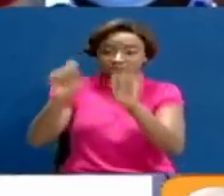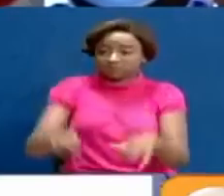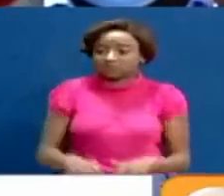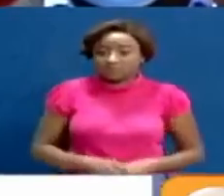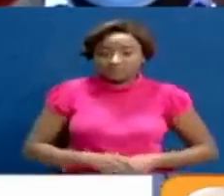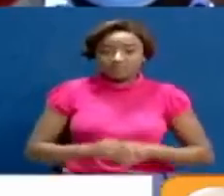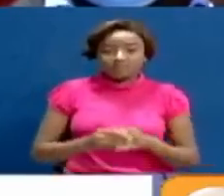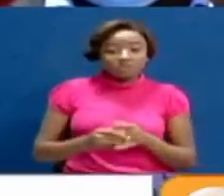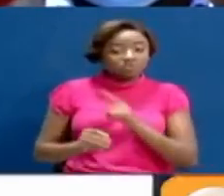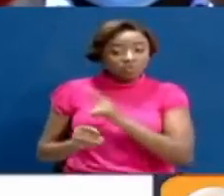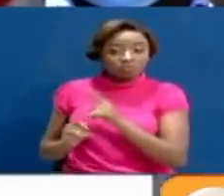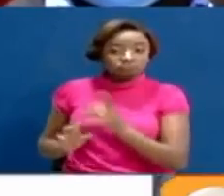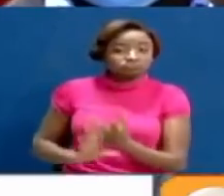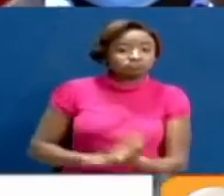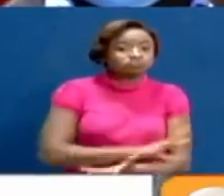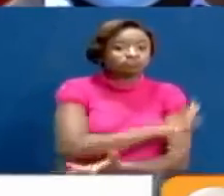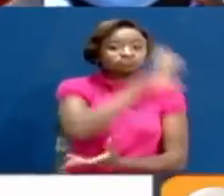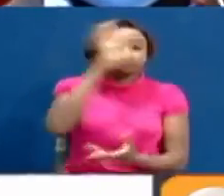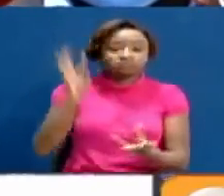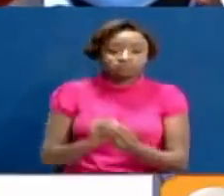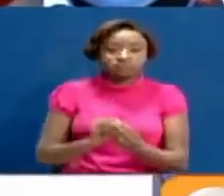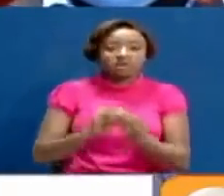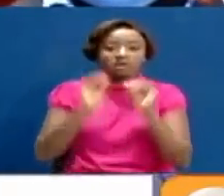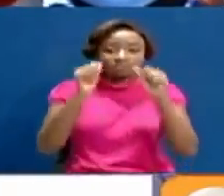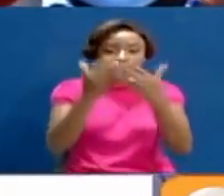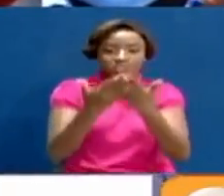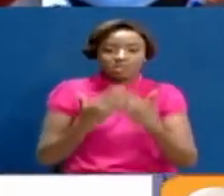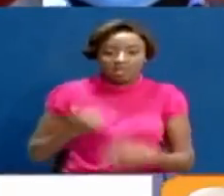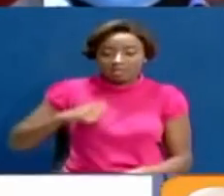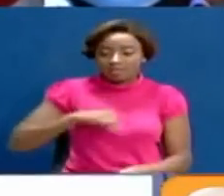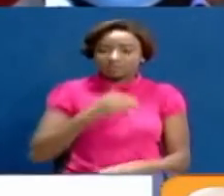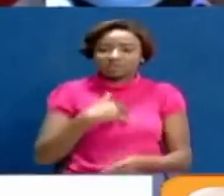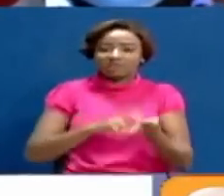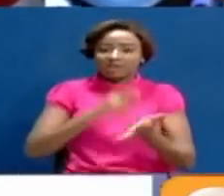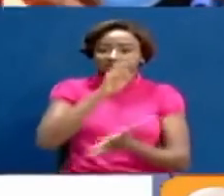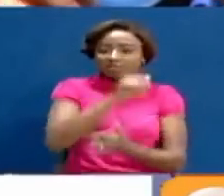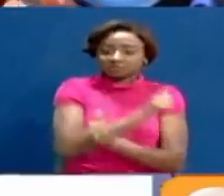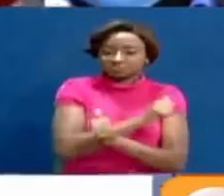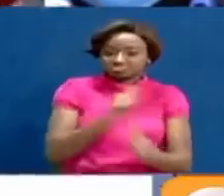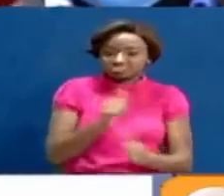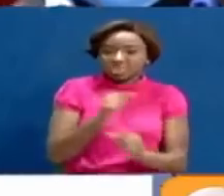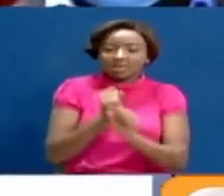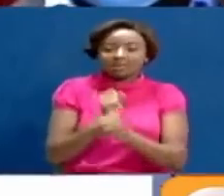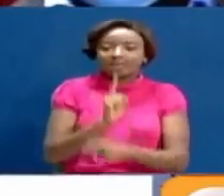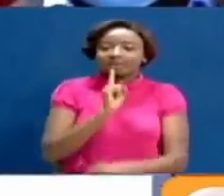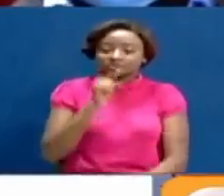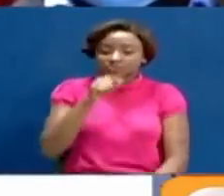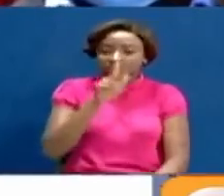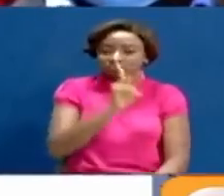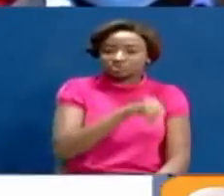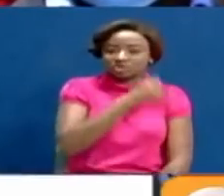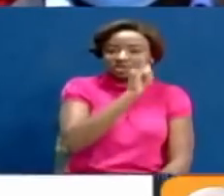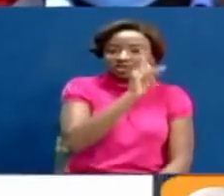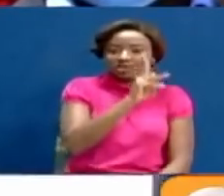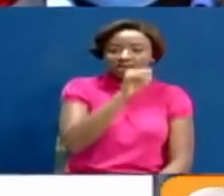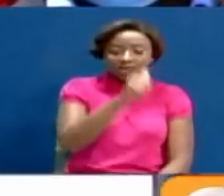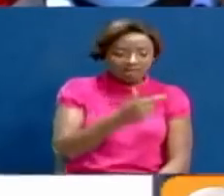This is what will give us a very big advantage in terms of making sure Jomo Kenyatta Airport is a